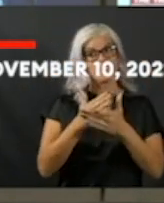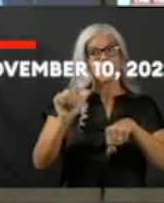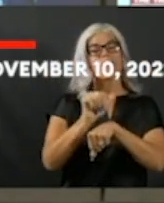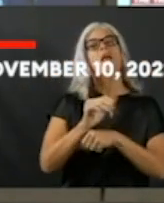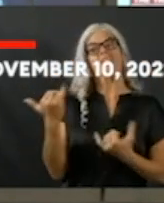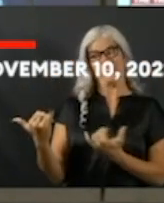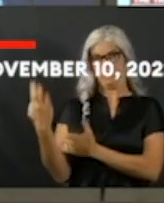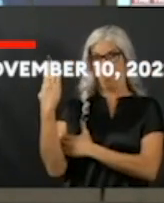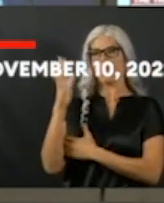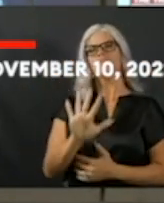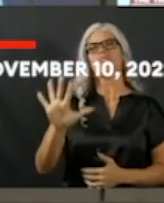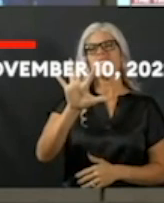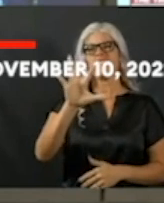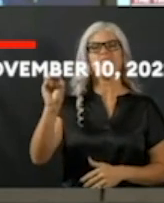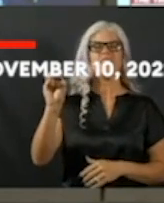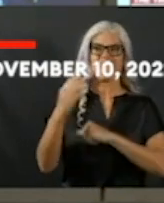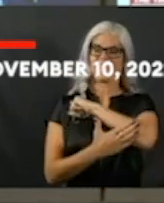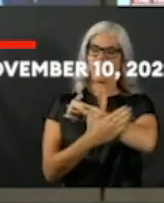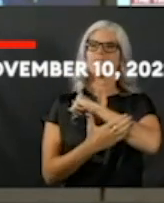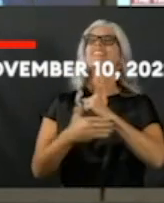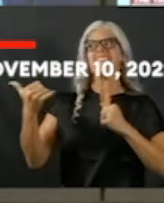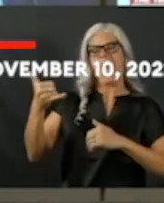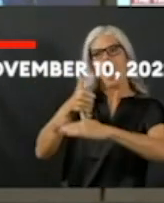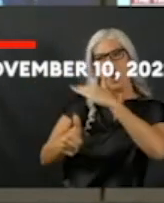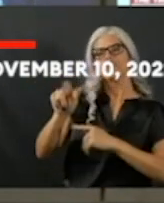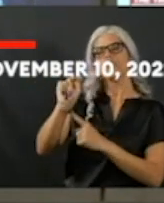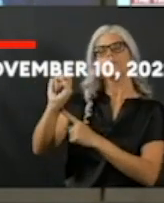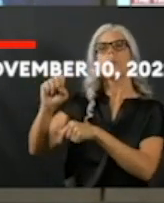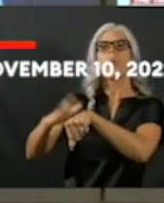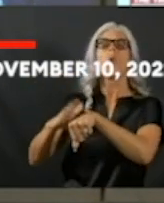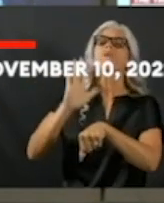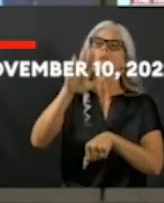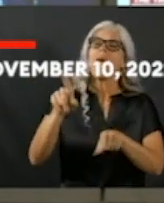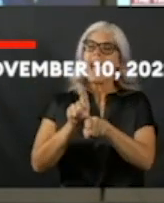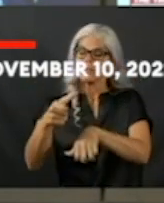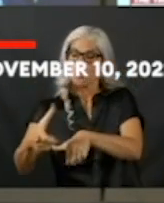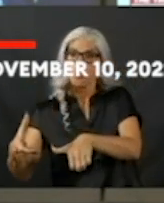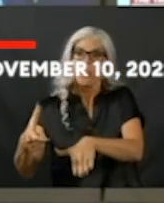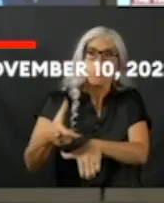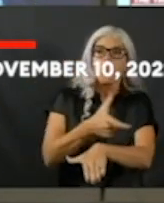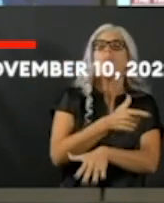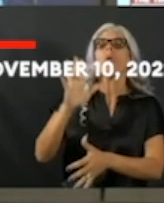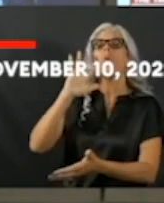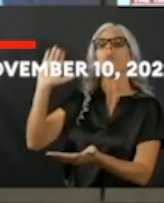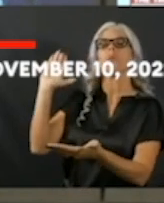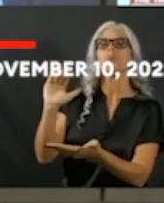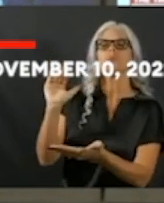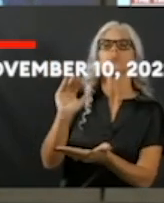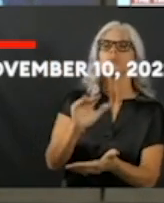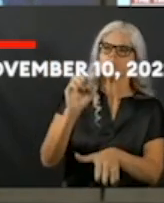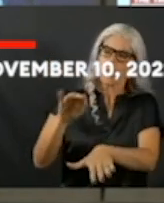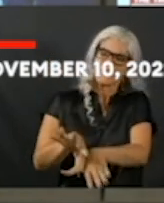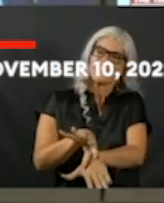storm warnings, and that number will continue to go down as the storm moves across the state. We're ready, and we have resources to respond